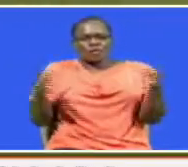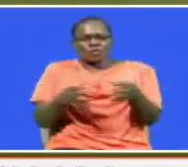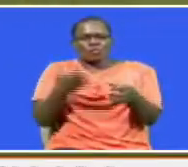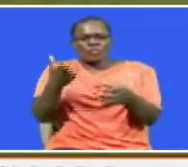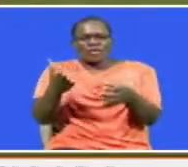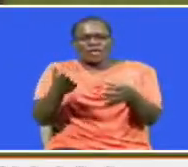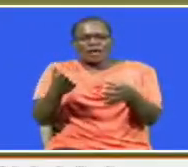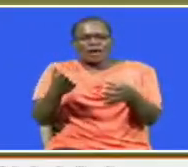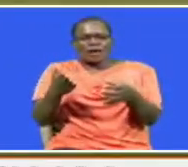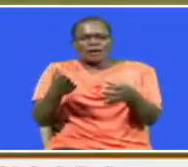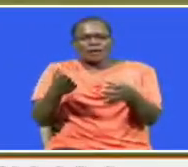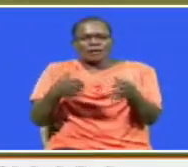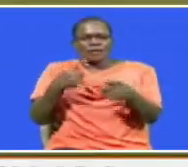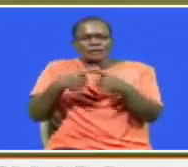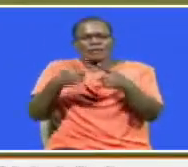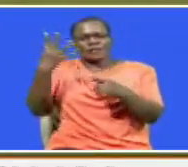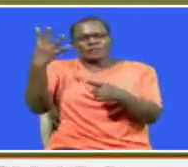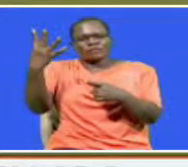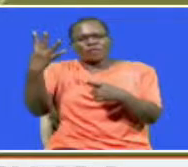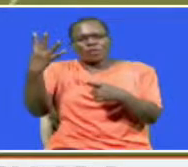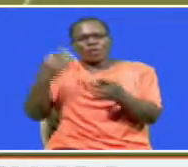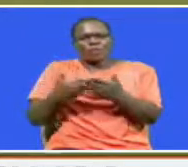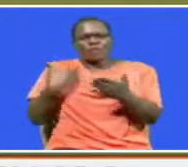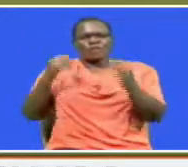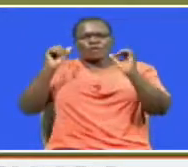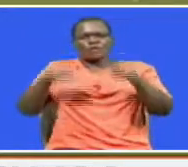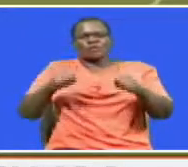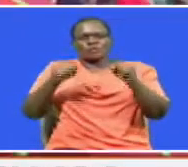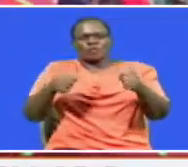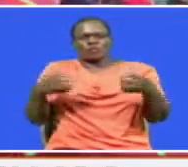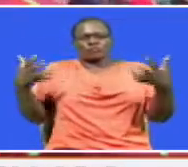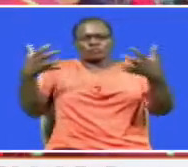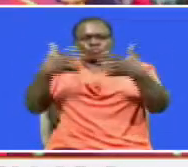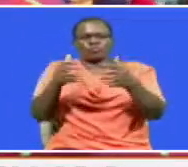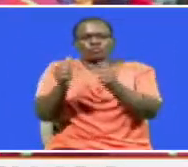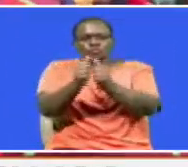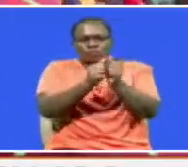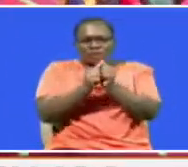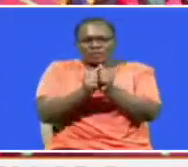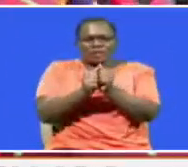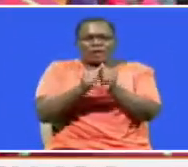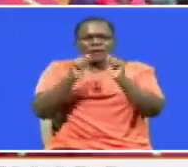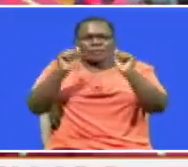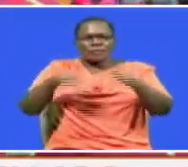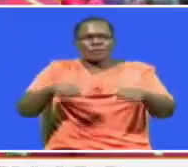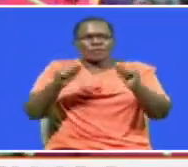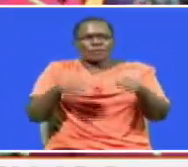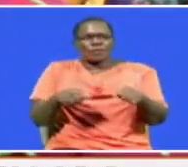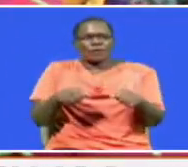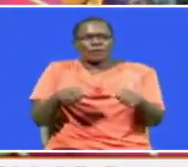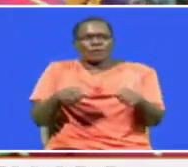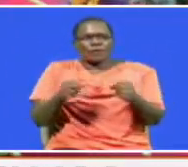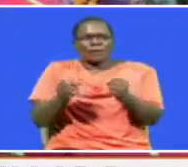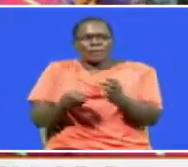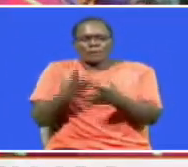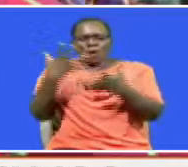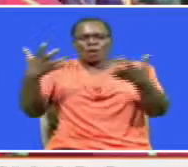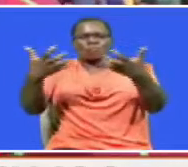there for the next kind of 4 years, so that they can be able to gel together and play together, so that they can be able to form that